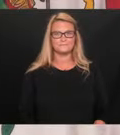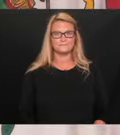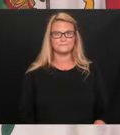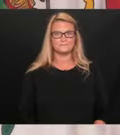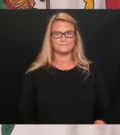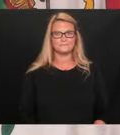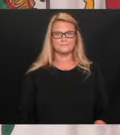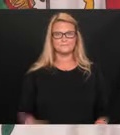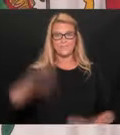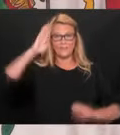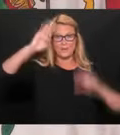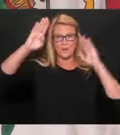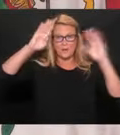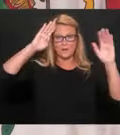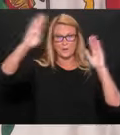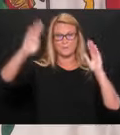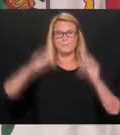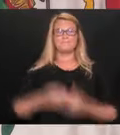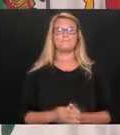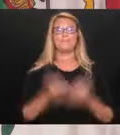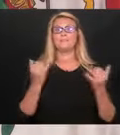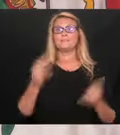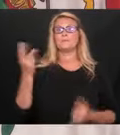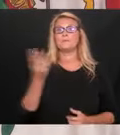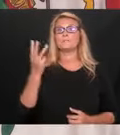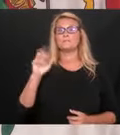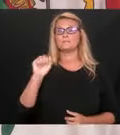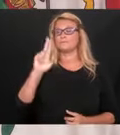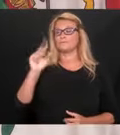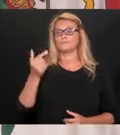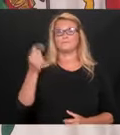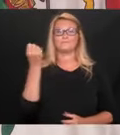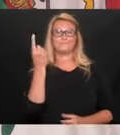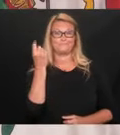Hello, everyone. It's Wednesday, August the 11th.